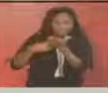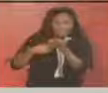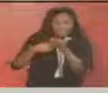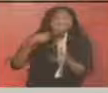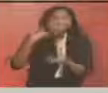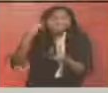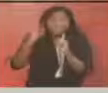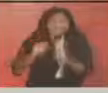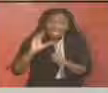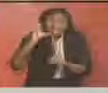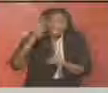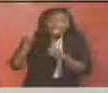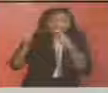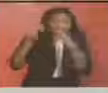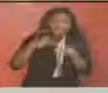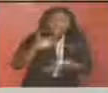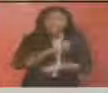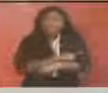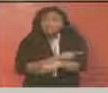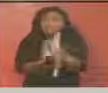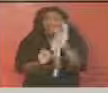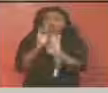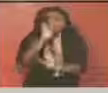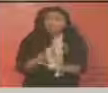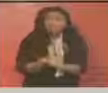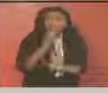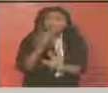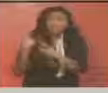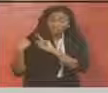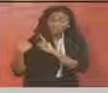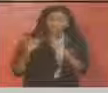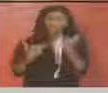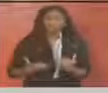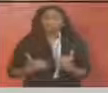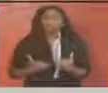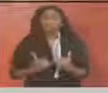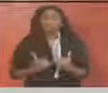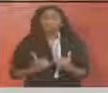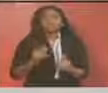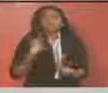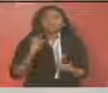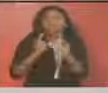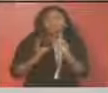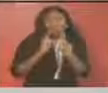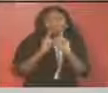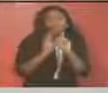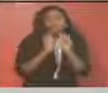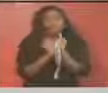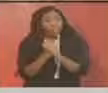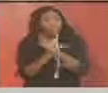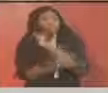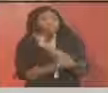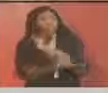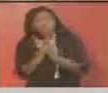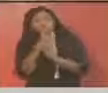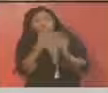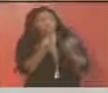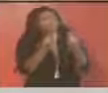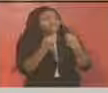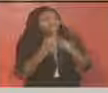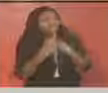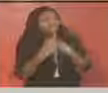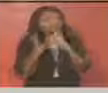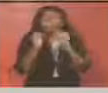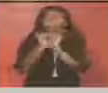with countries and also vaccine manufacturers who to date